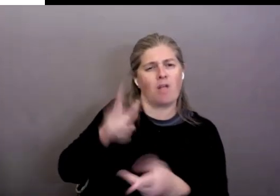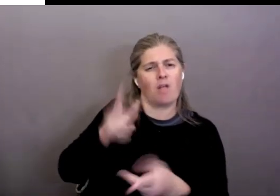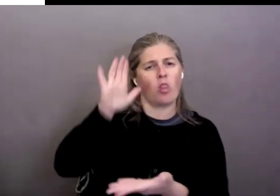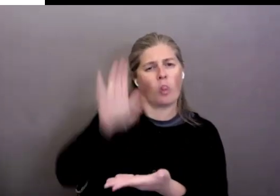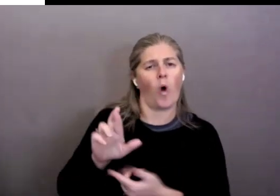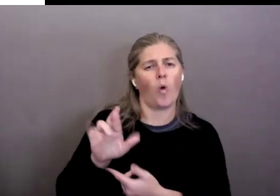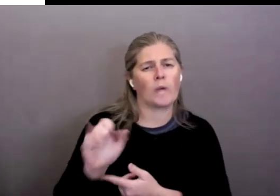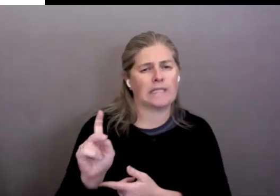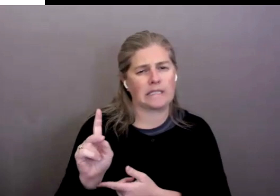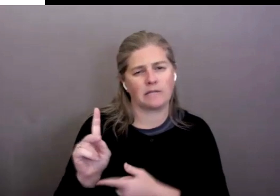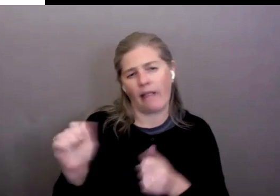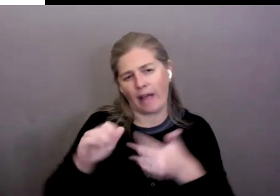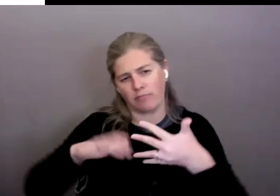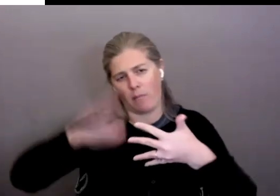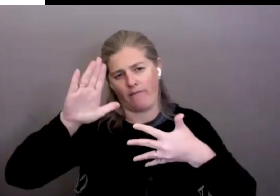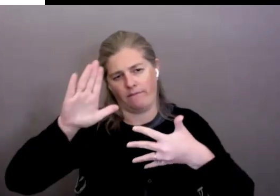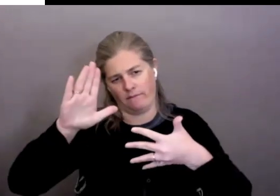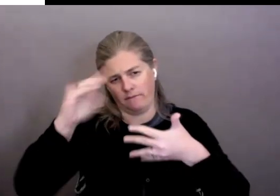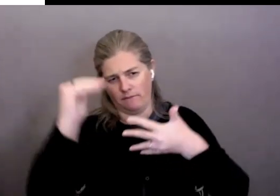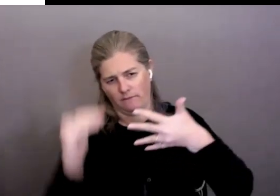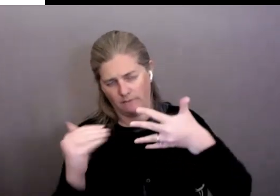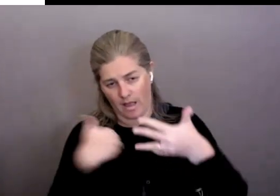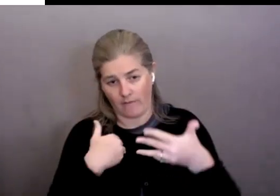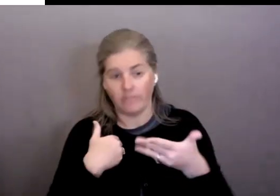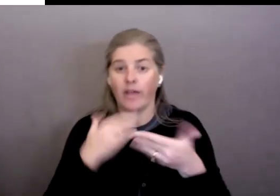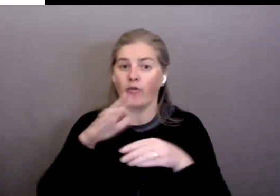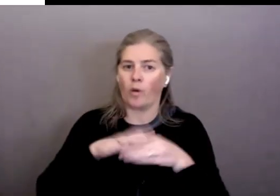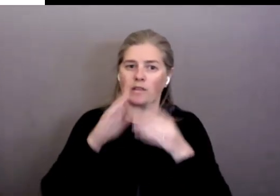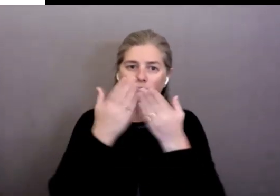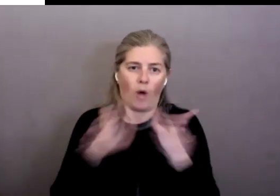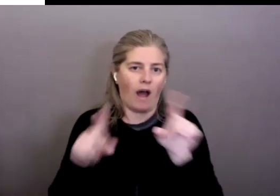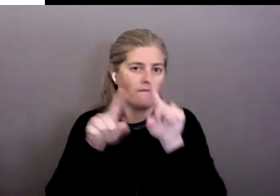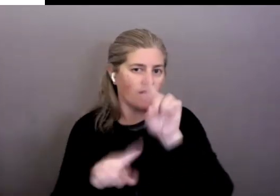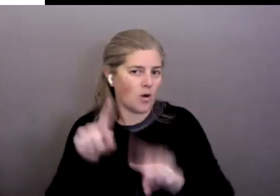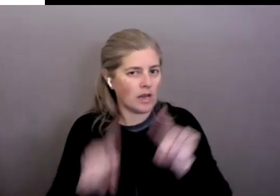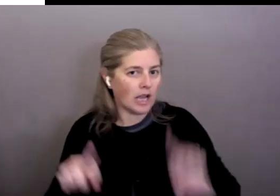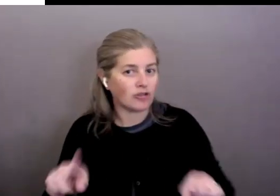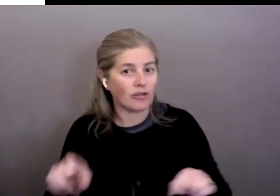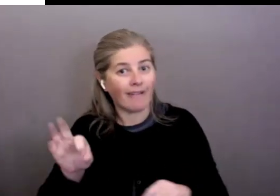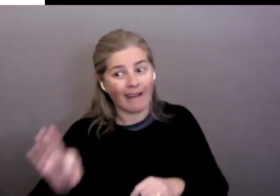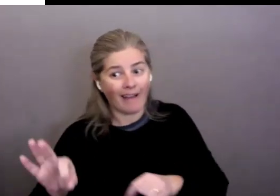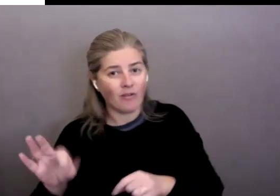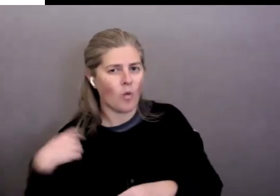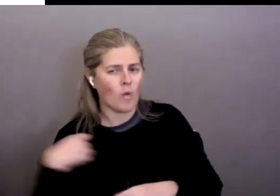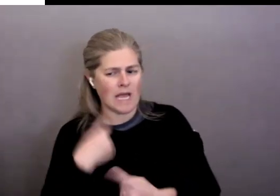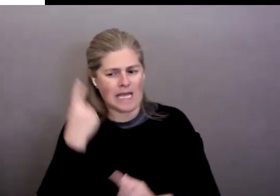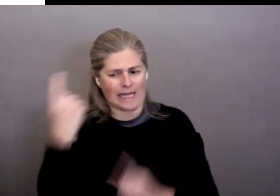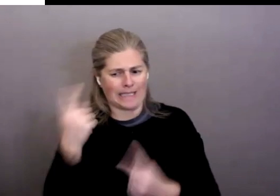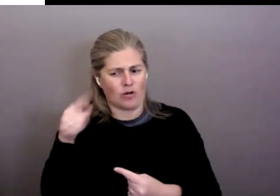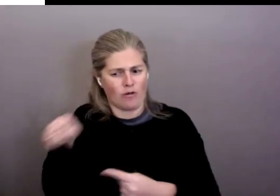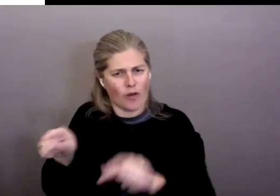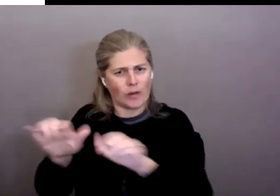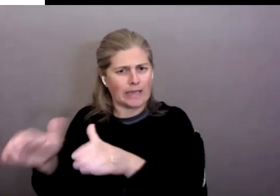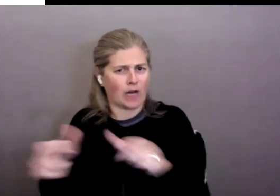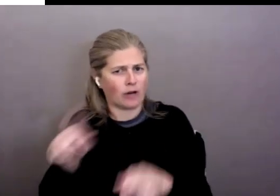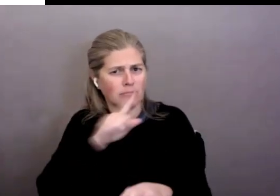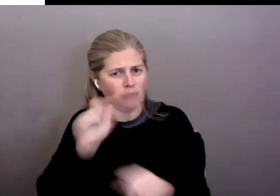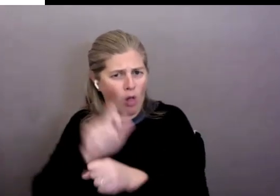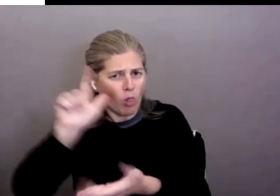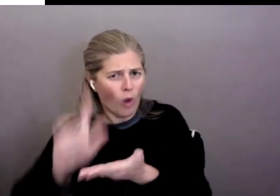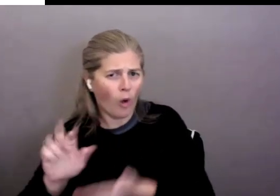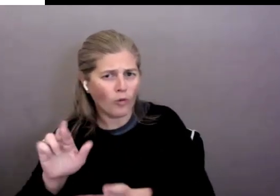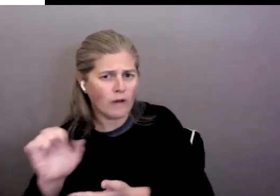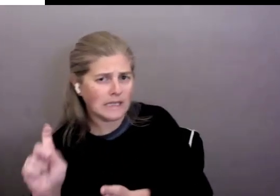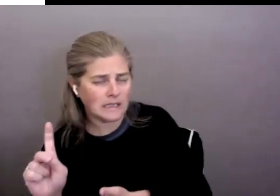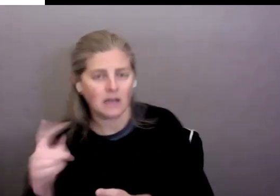listed above. Of course, there will be a wide variation in whether a state considers any of these categories to be low risk. The SUA